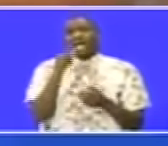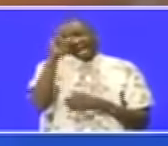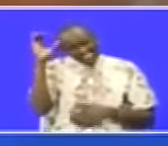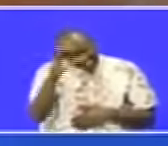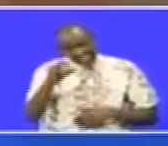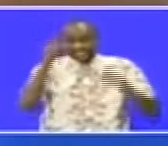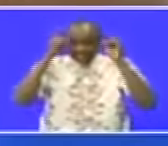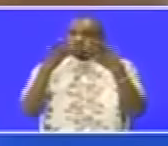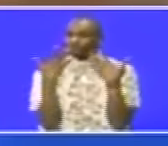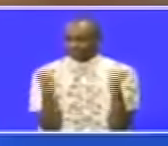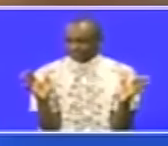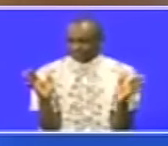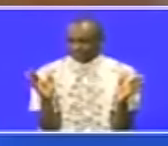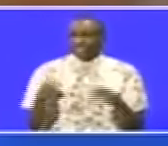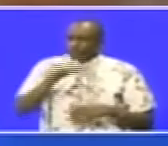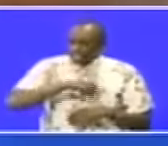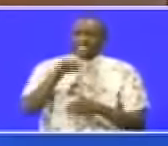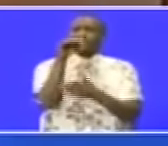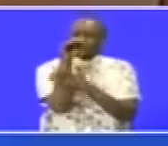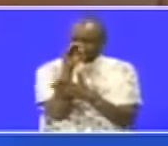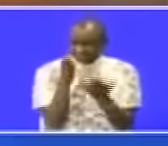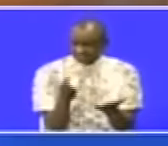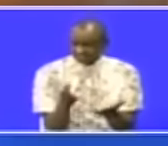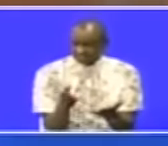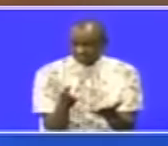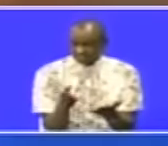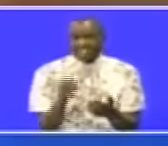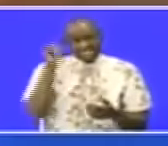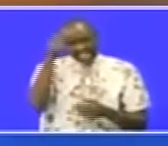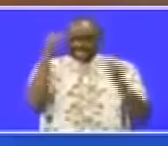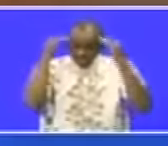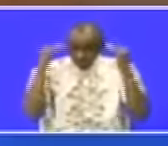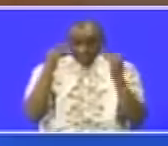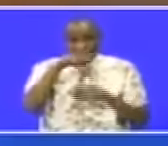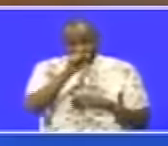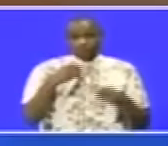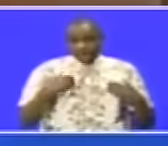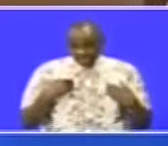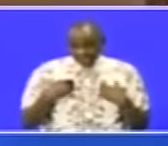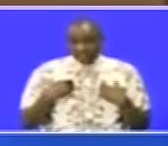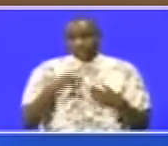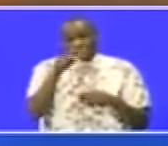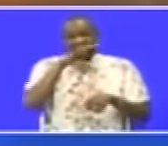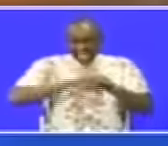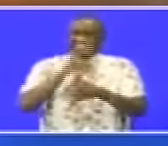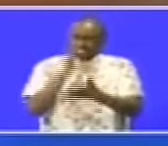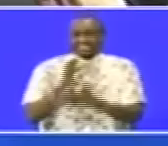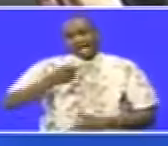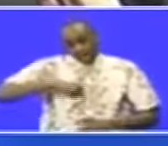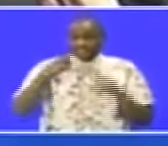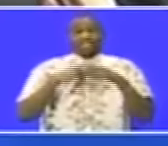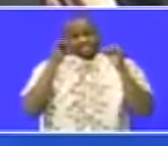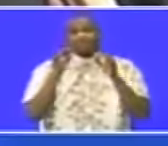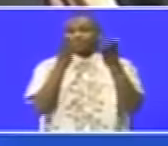ICC. We request Kenyan court to have, let us receive our justice if it is